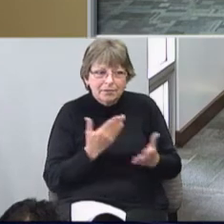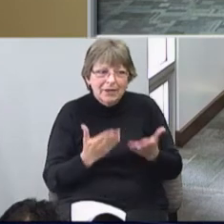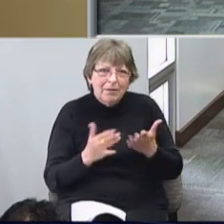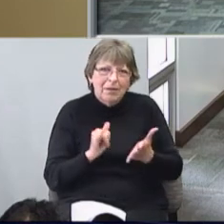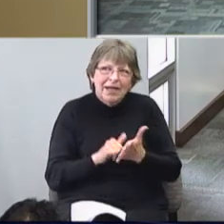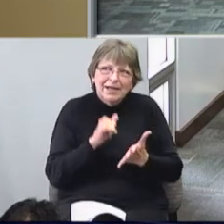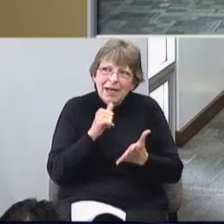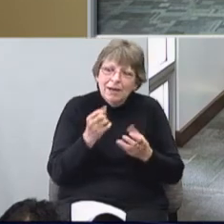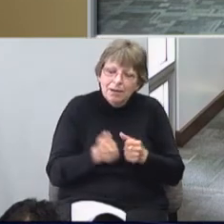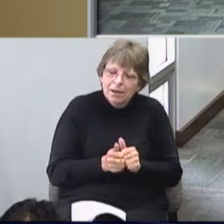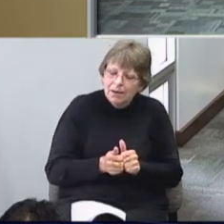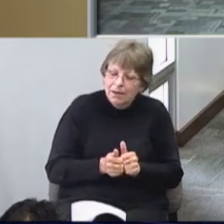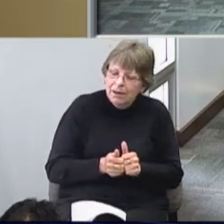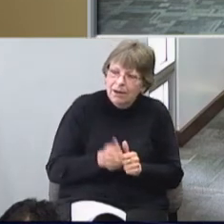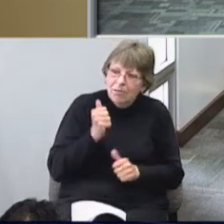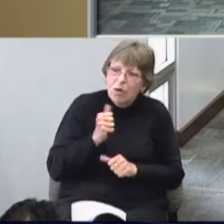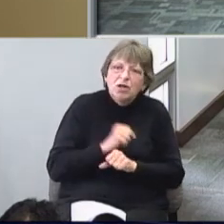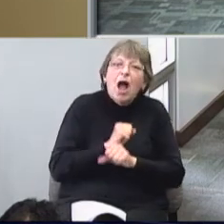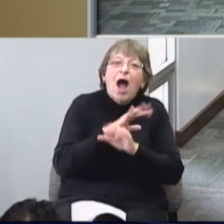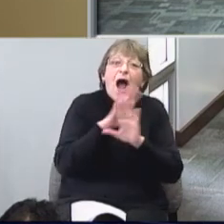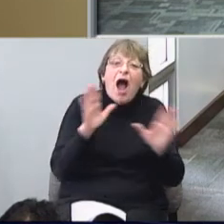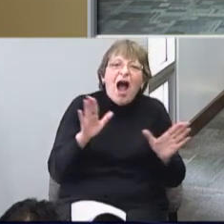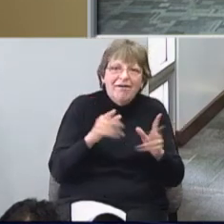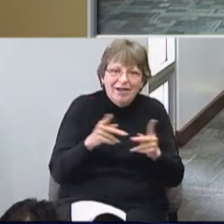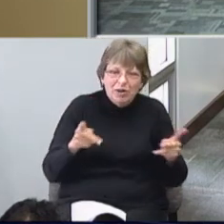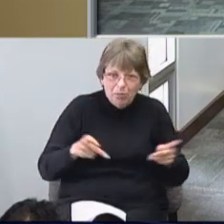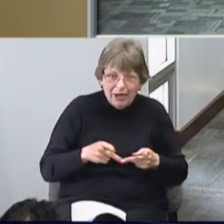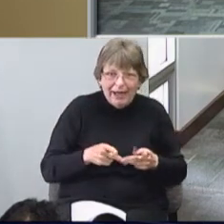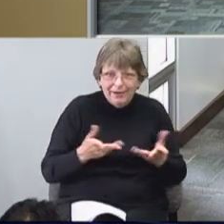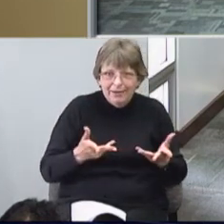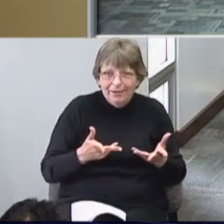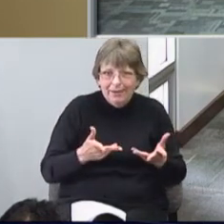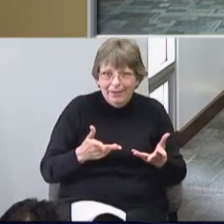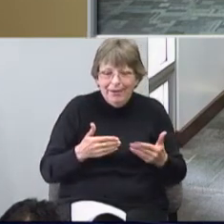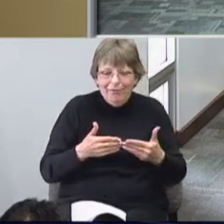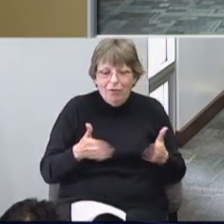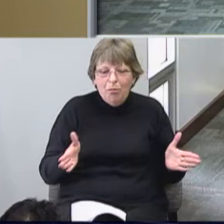most obvious place to put public art, but some of the